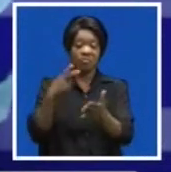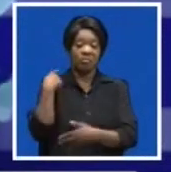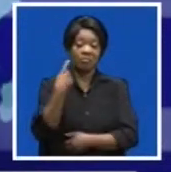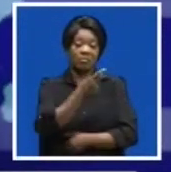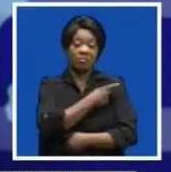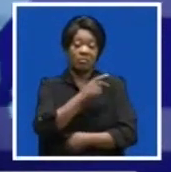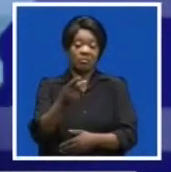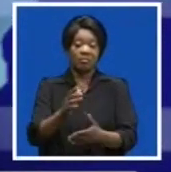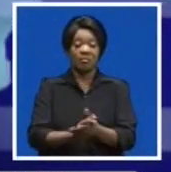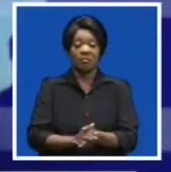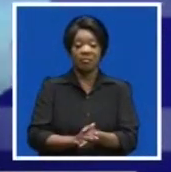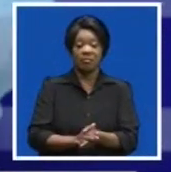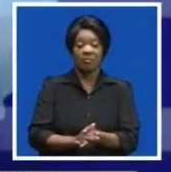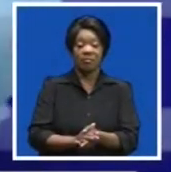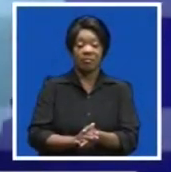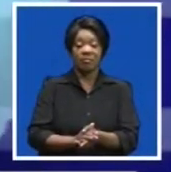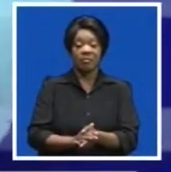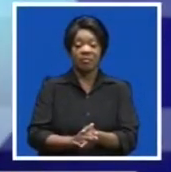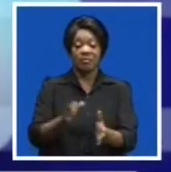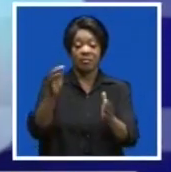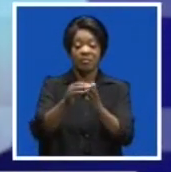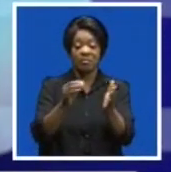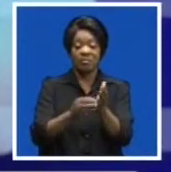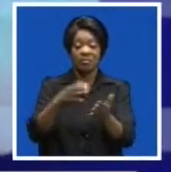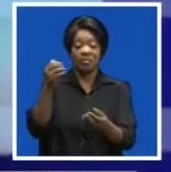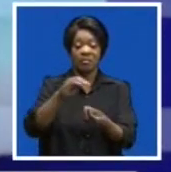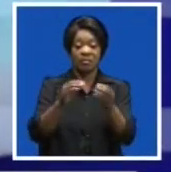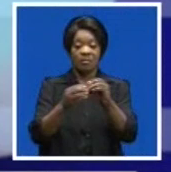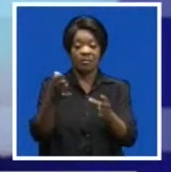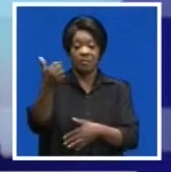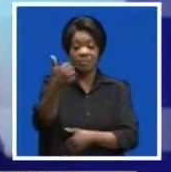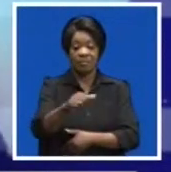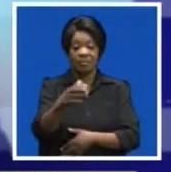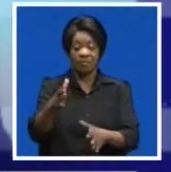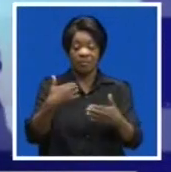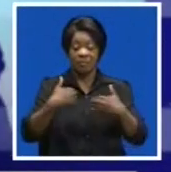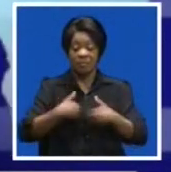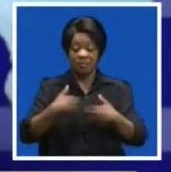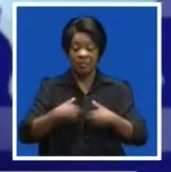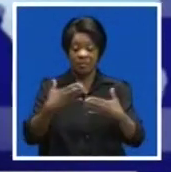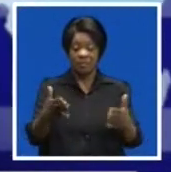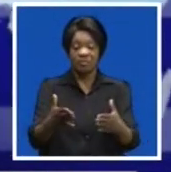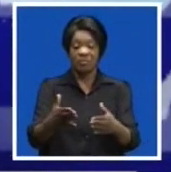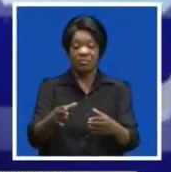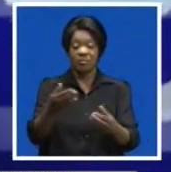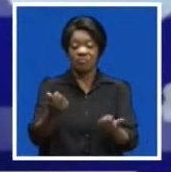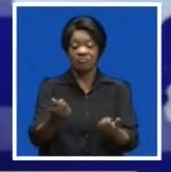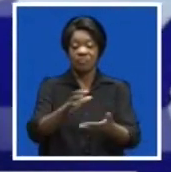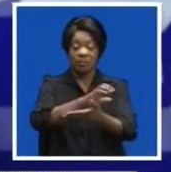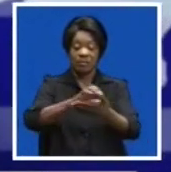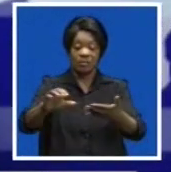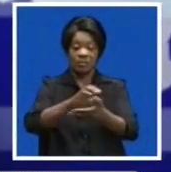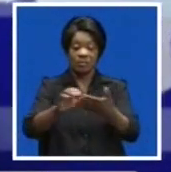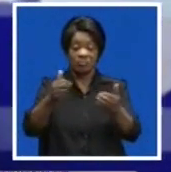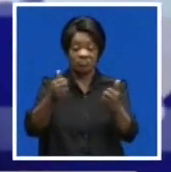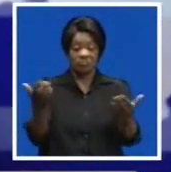not entirely against all contents of Bill 10 and admitted that it has several progressive clauses which are,